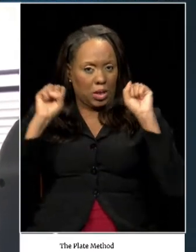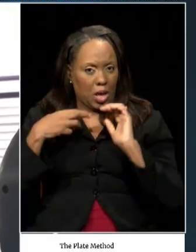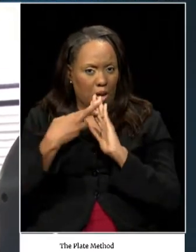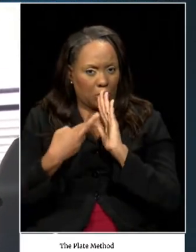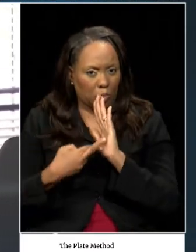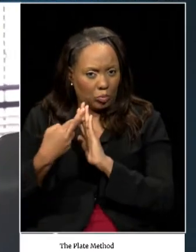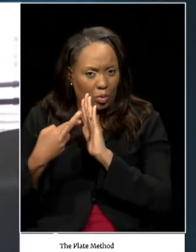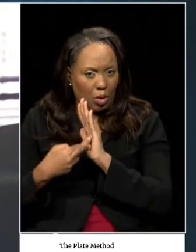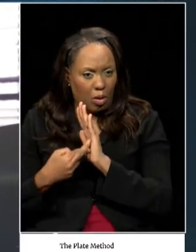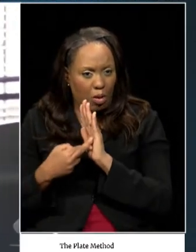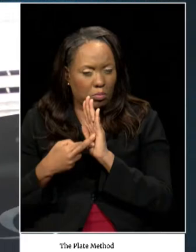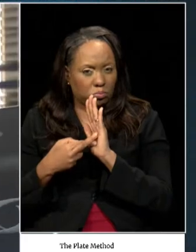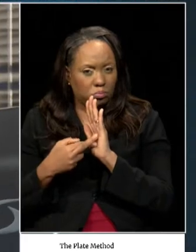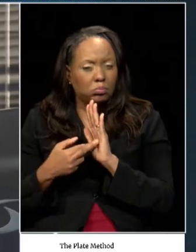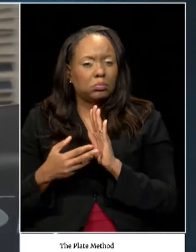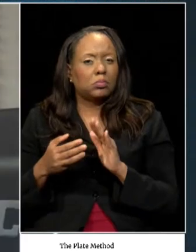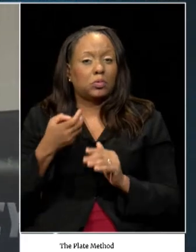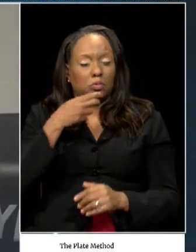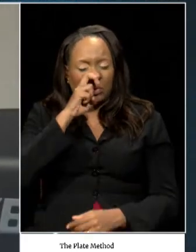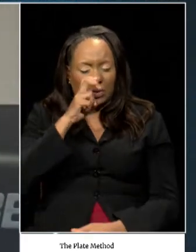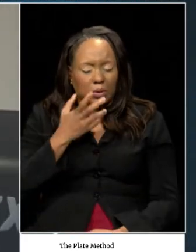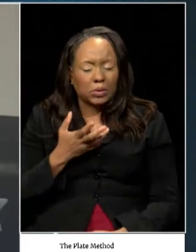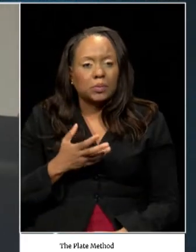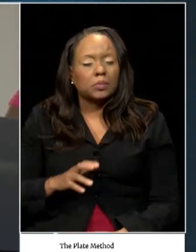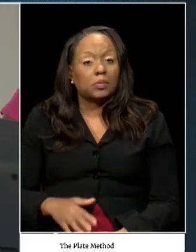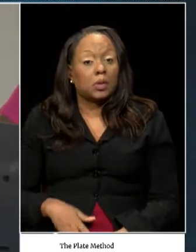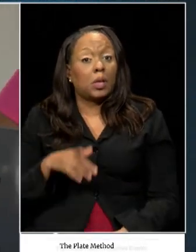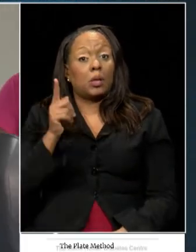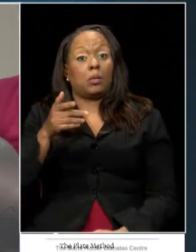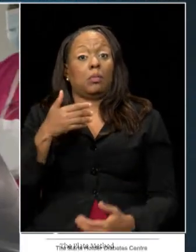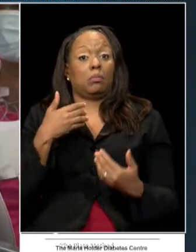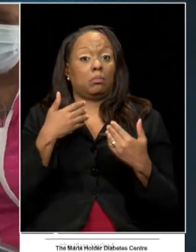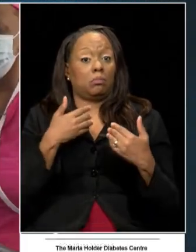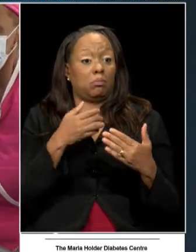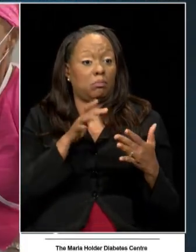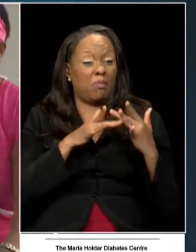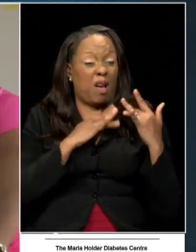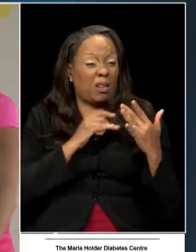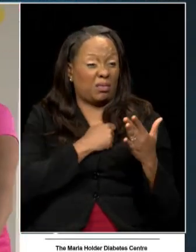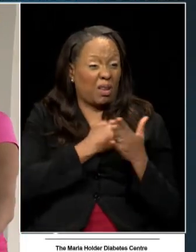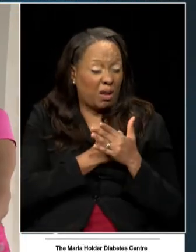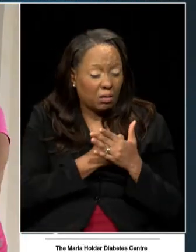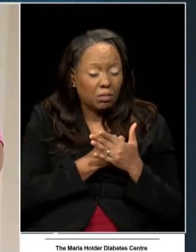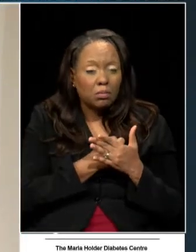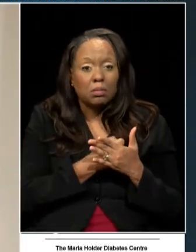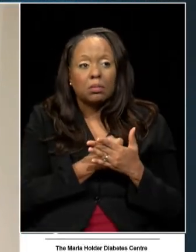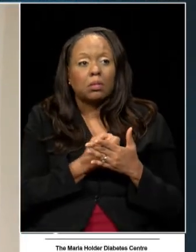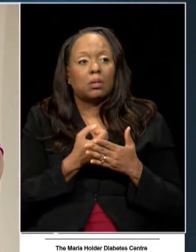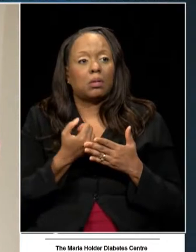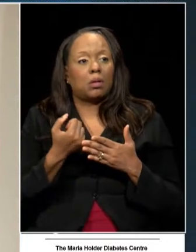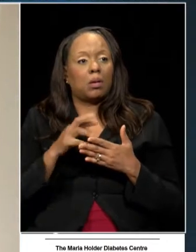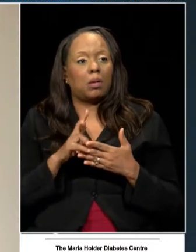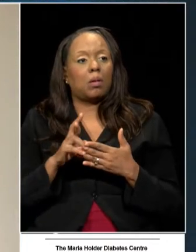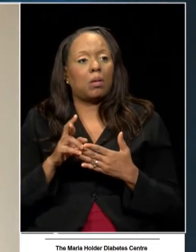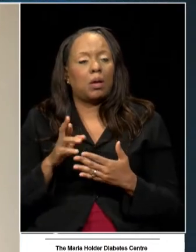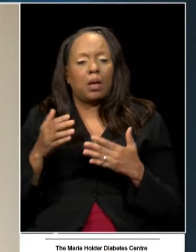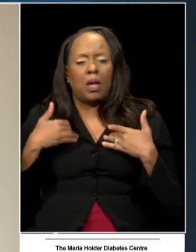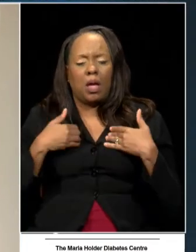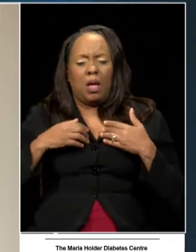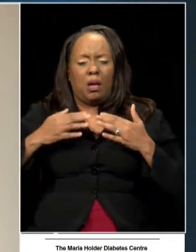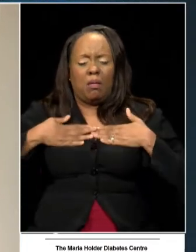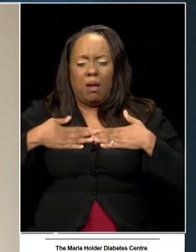routines for patients. So you've had a heart attack, or you have stable angina where you have chest